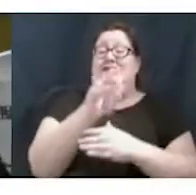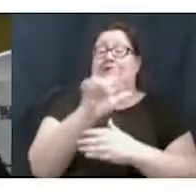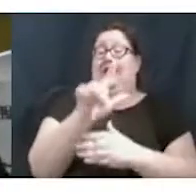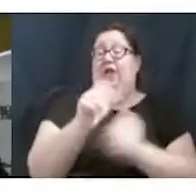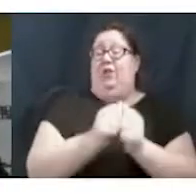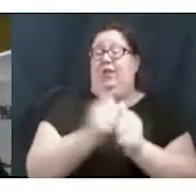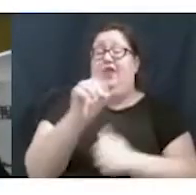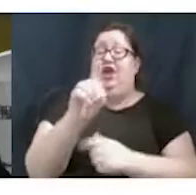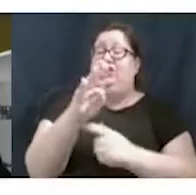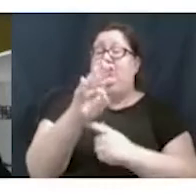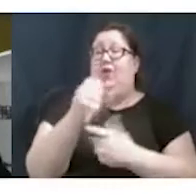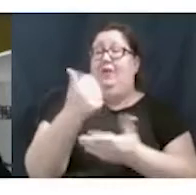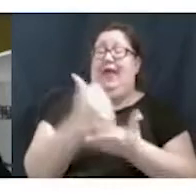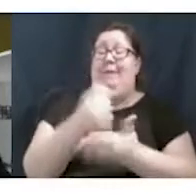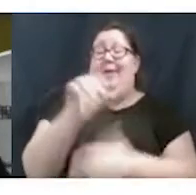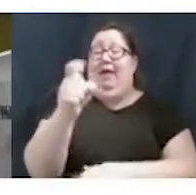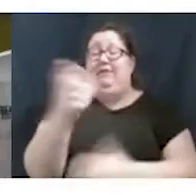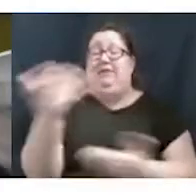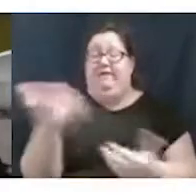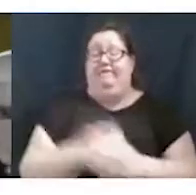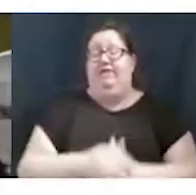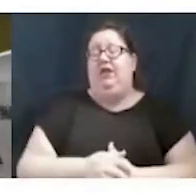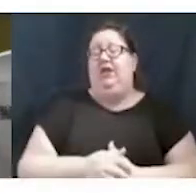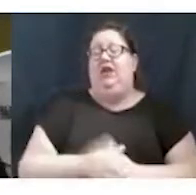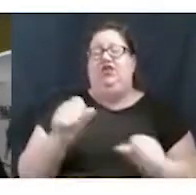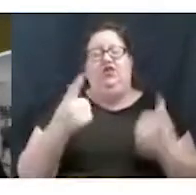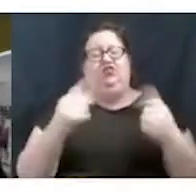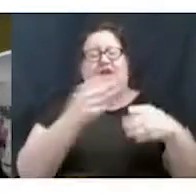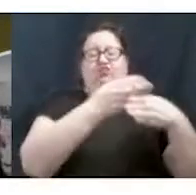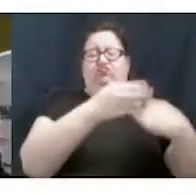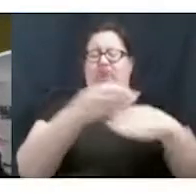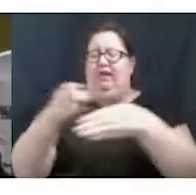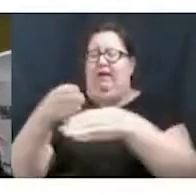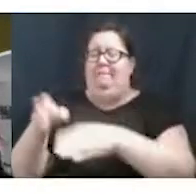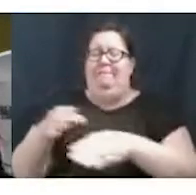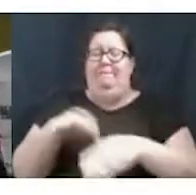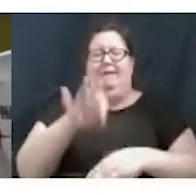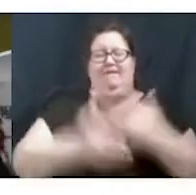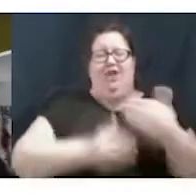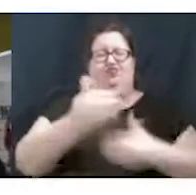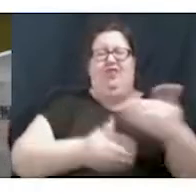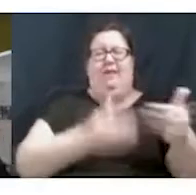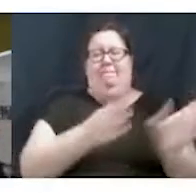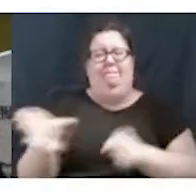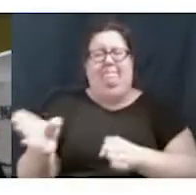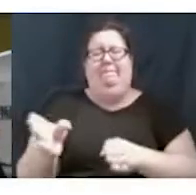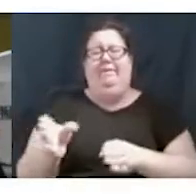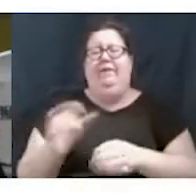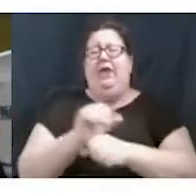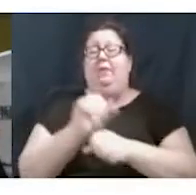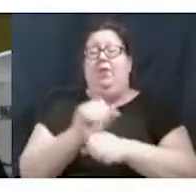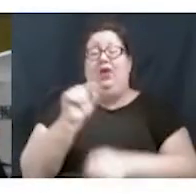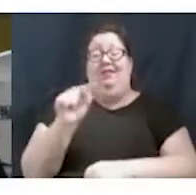Adobe Help X stuff. So you can sort of try to break up and find a rhythm, but working these unplugged